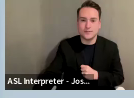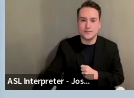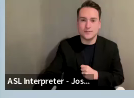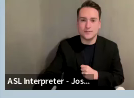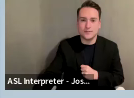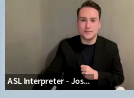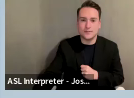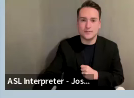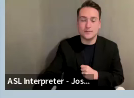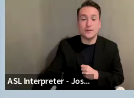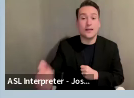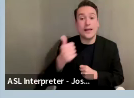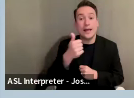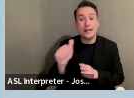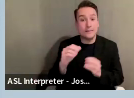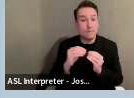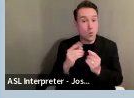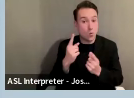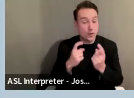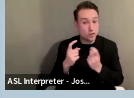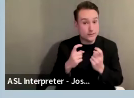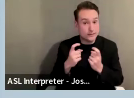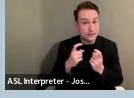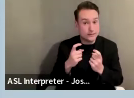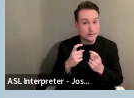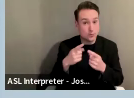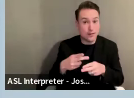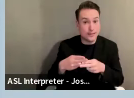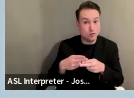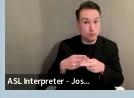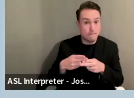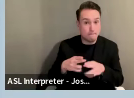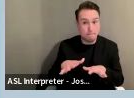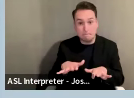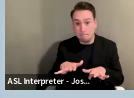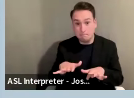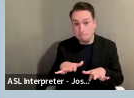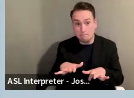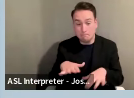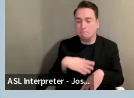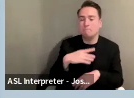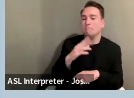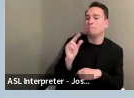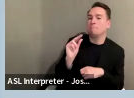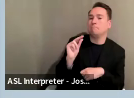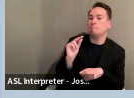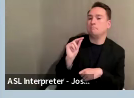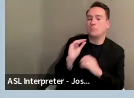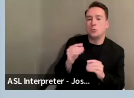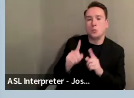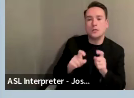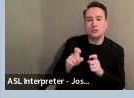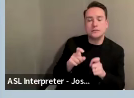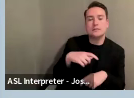Any other questions in the interim? No, no questions coming in right now. Definitely feel free to